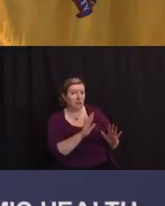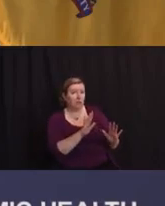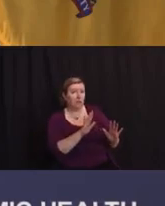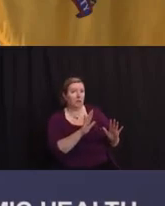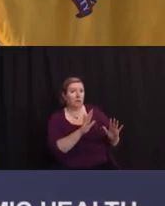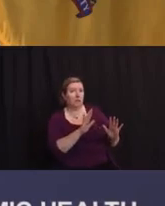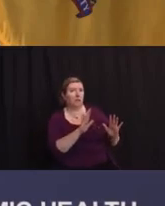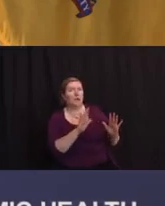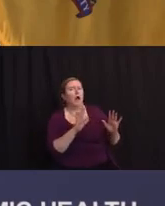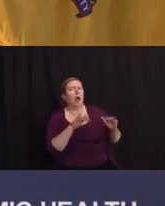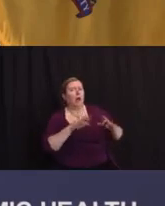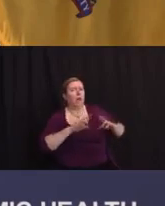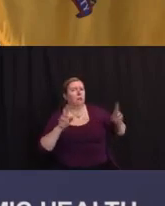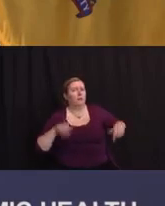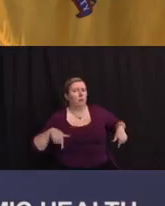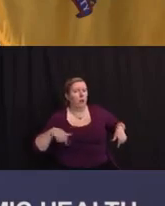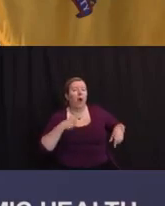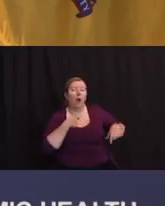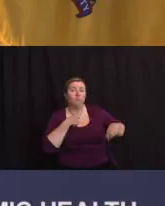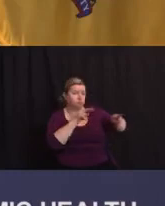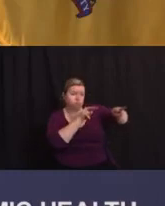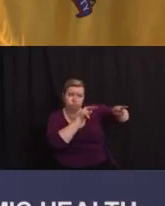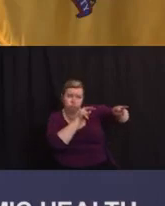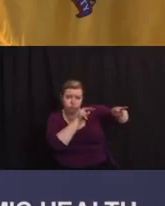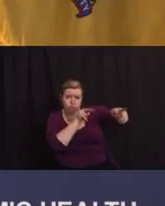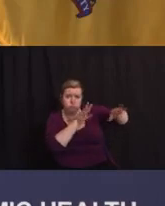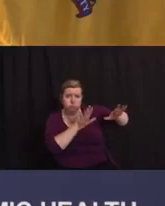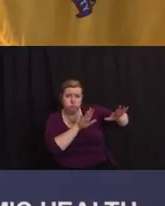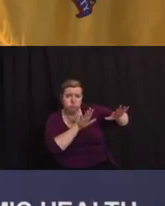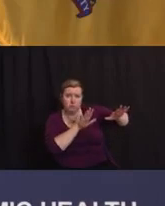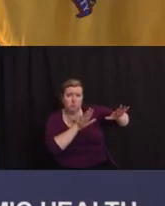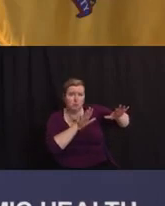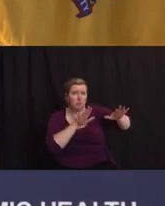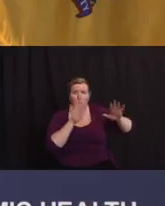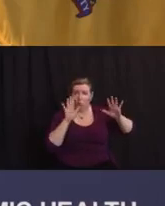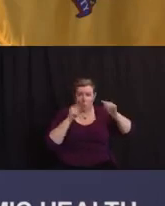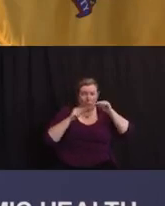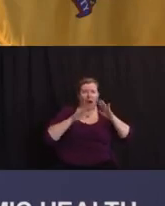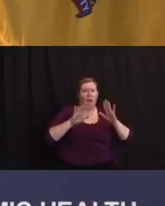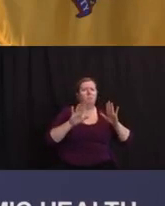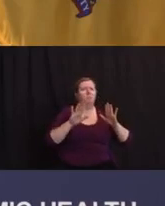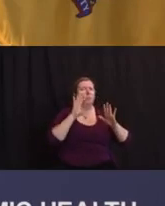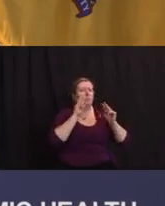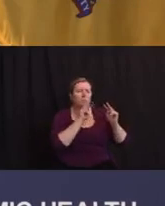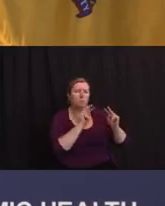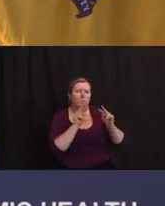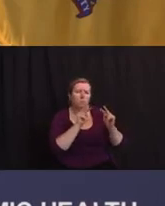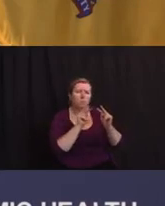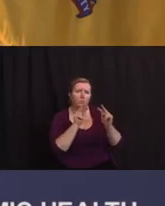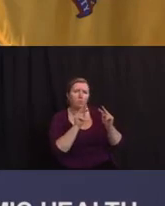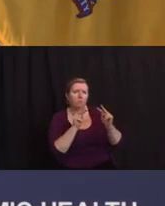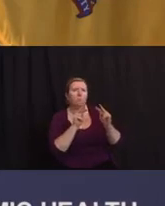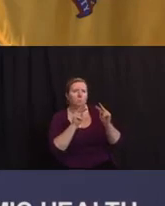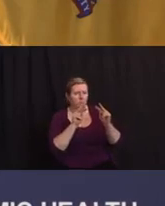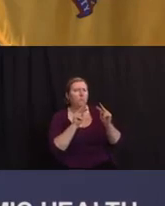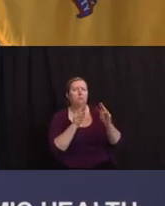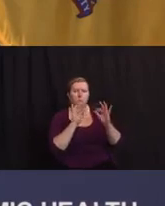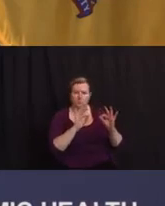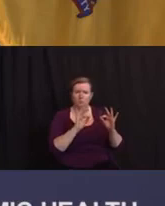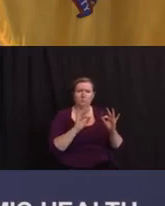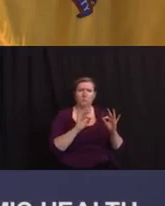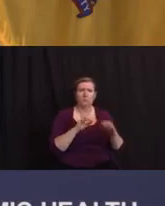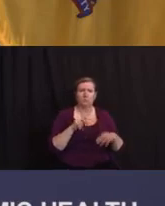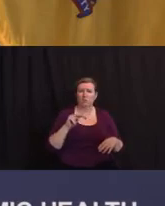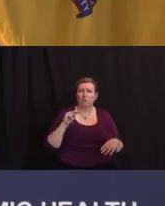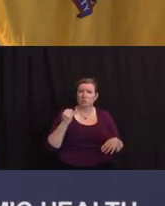our strong preference is to not go back. We are among the most vaccinated states in the country, and